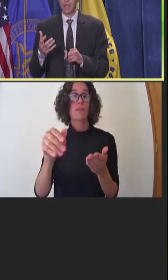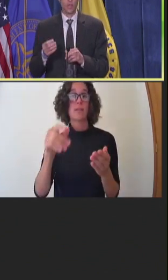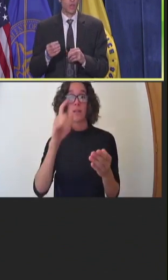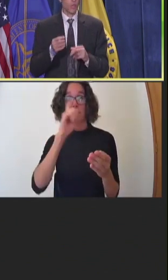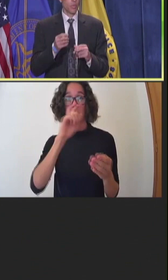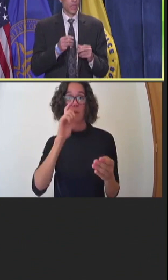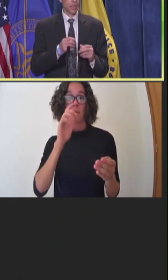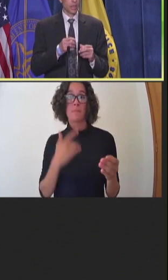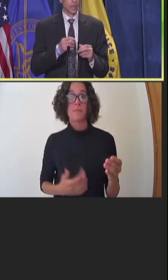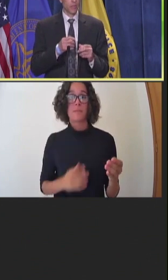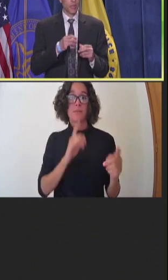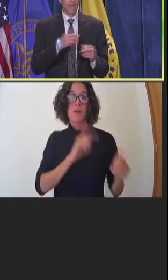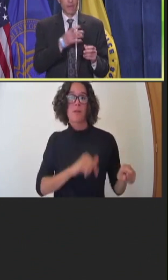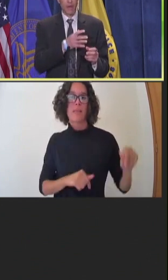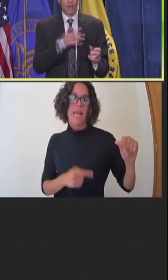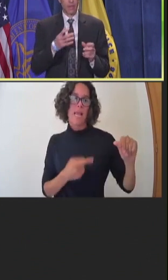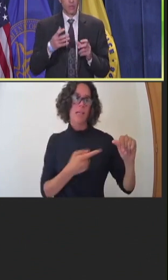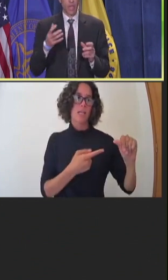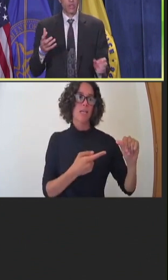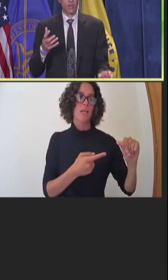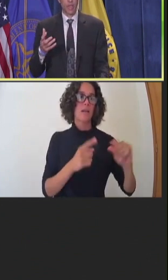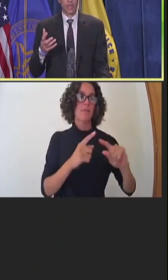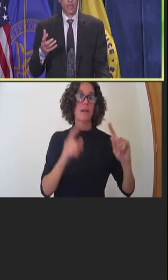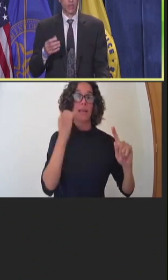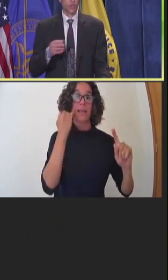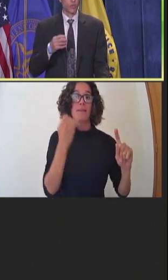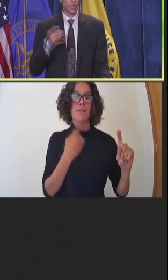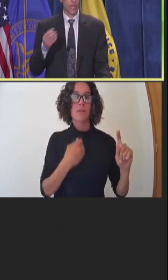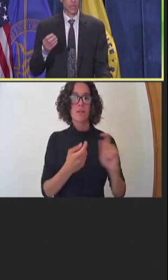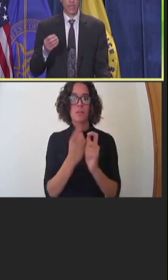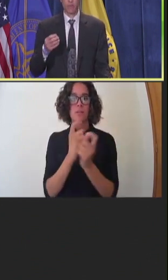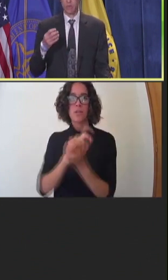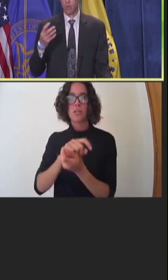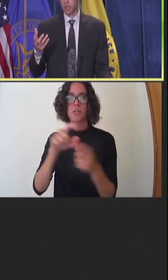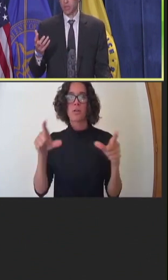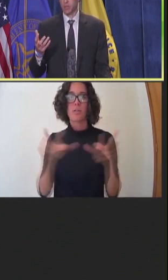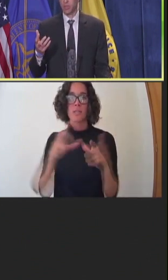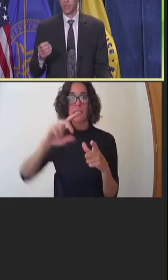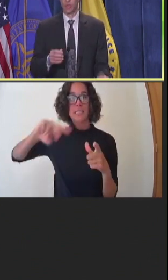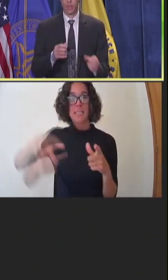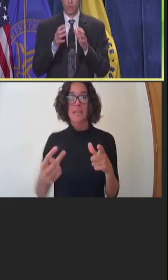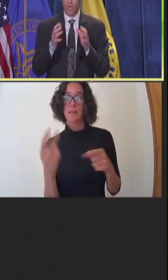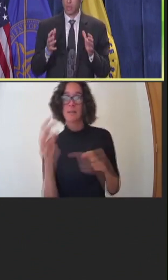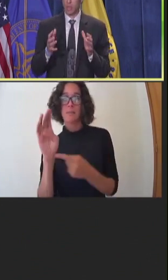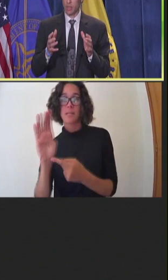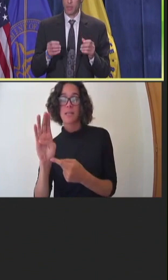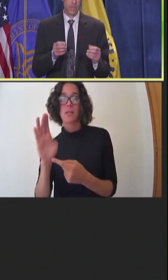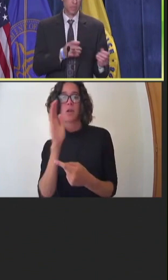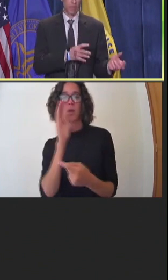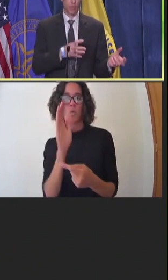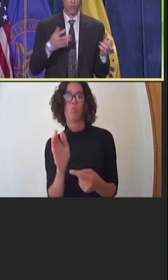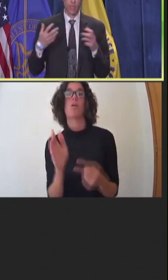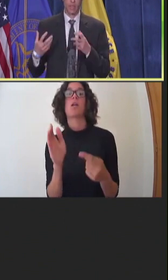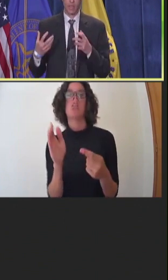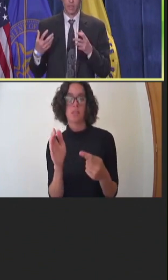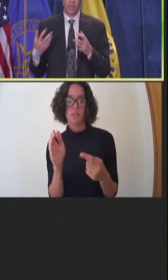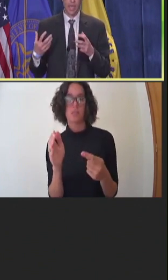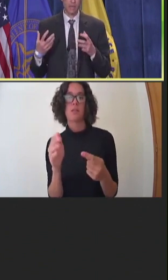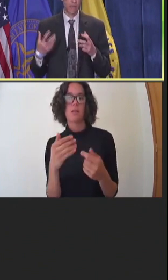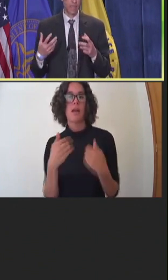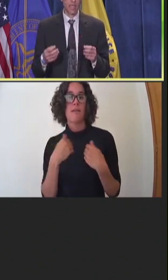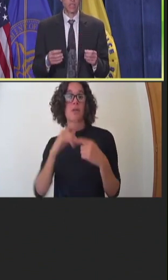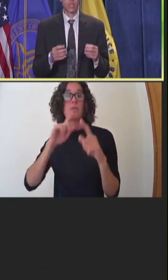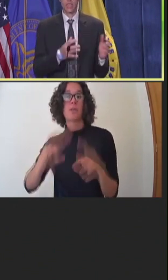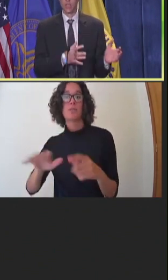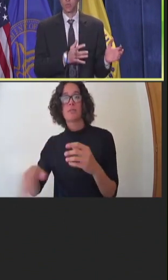A. But by varying the location of that second dose, you can actually get responses to B. So you can break immunodominance by moving the site